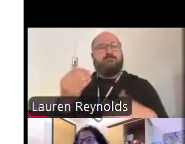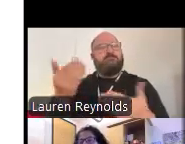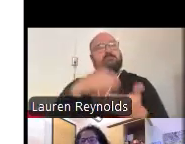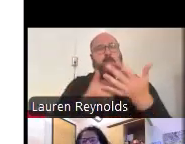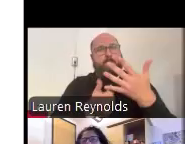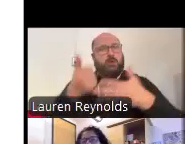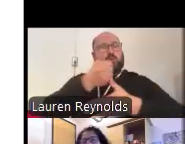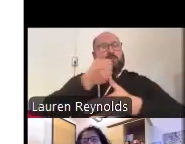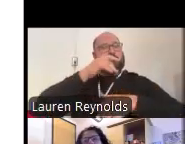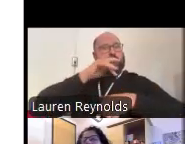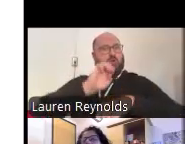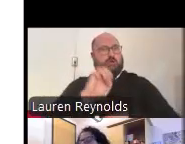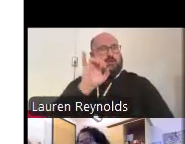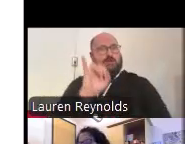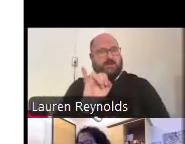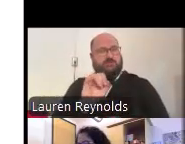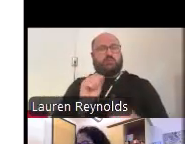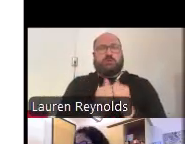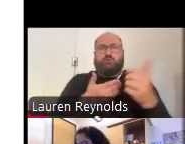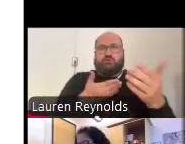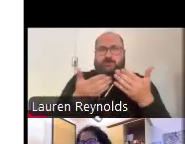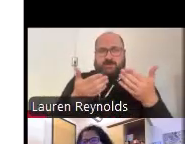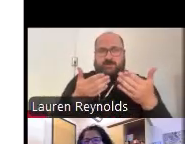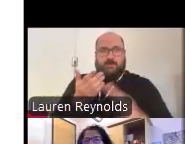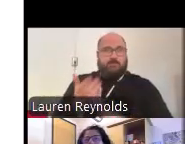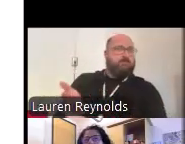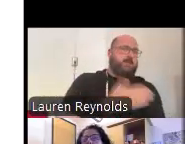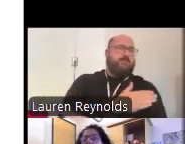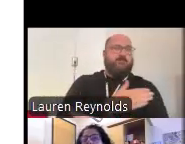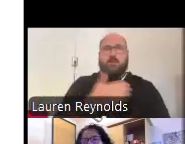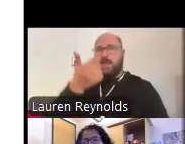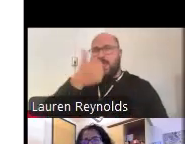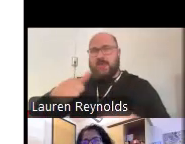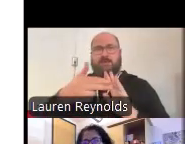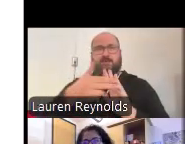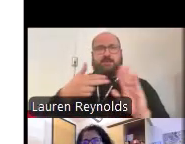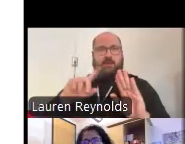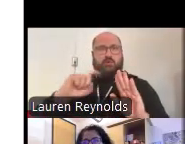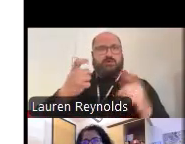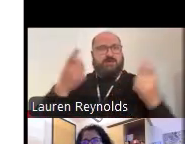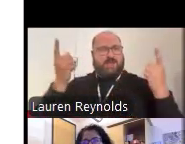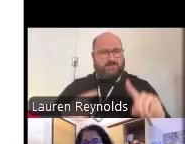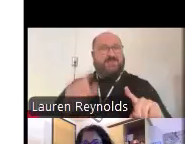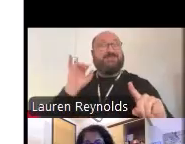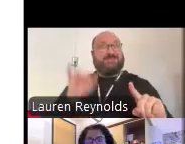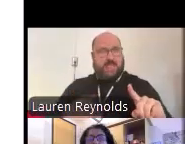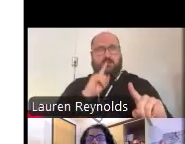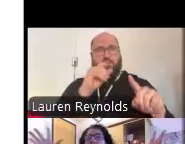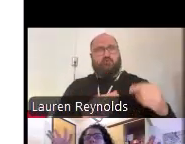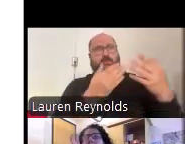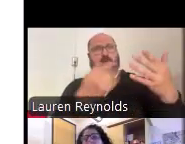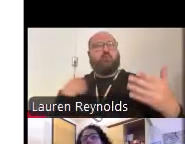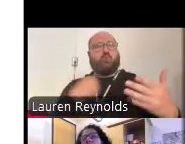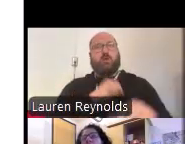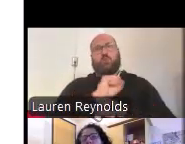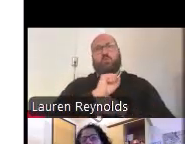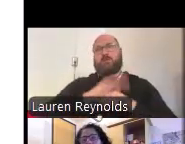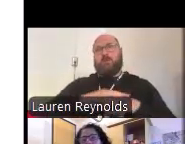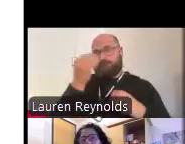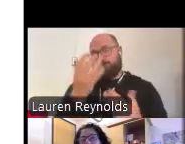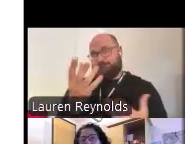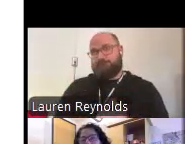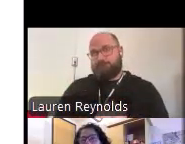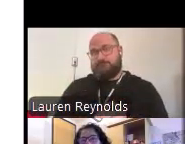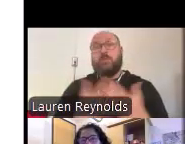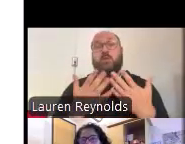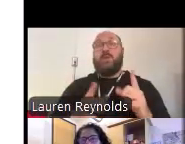earlier intervention in services even before an autism diagnosis can happen. So those are the recommendations that we're working with. Okay, so